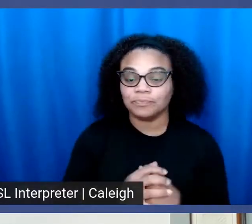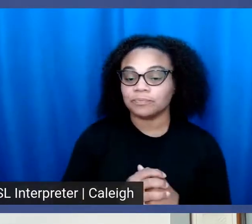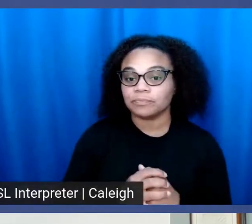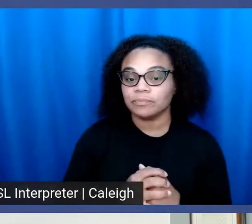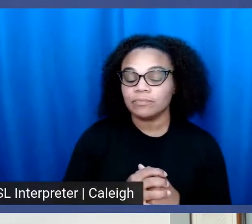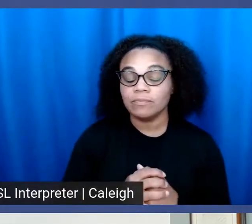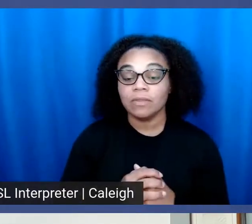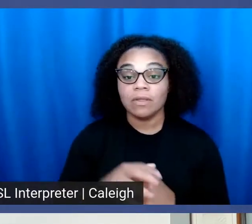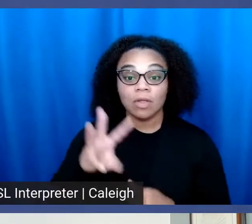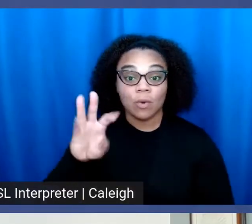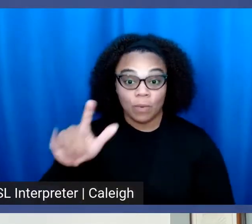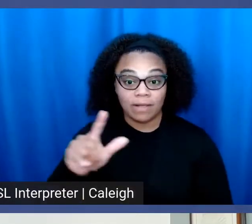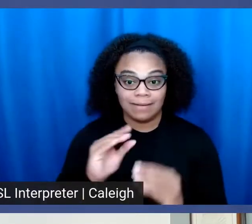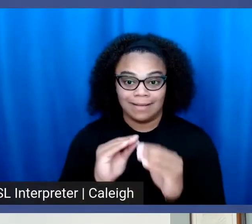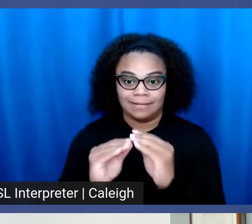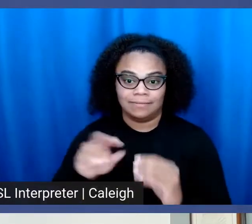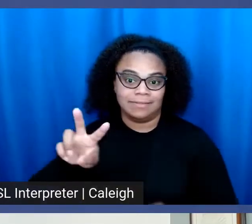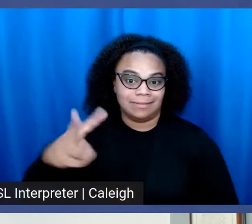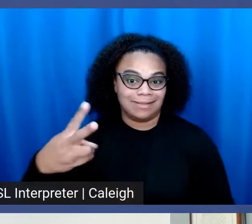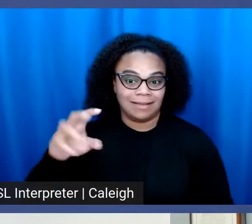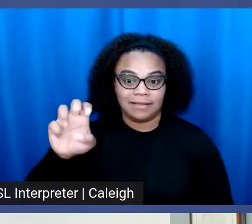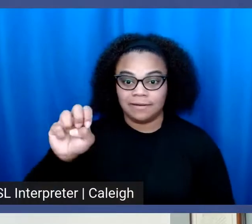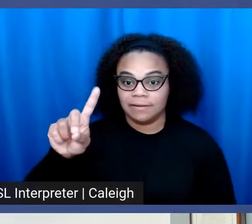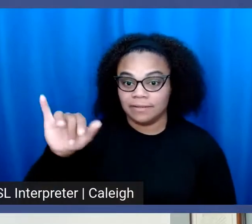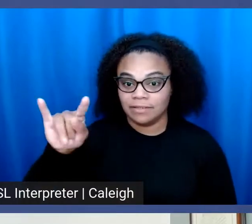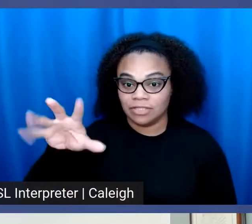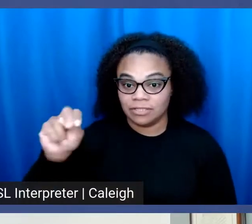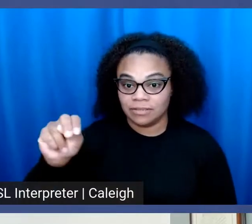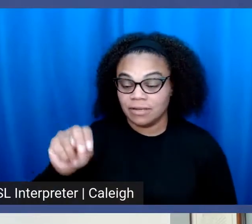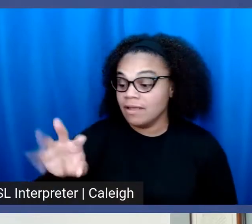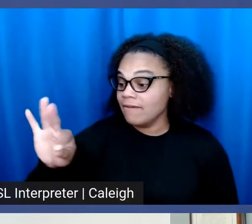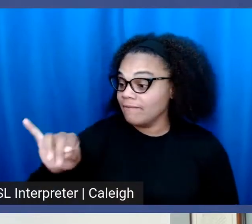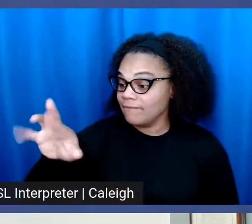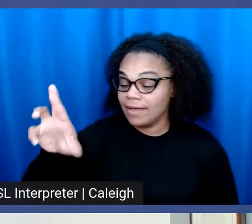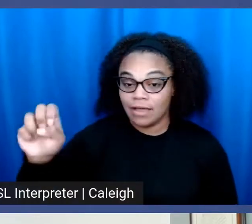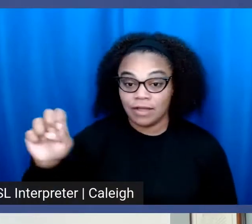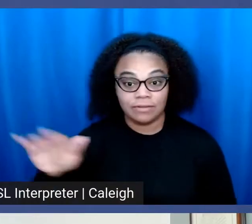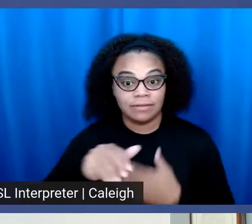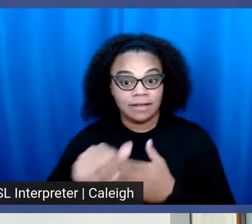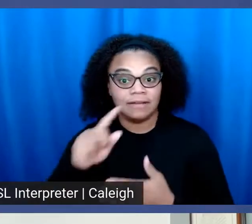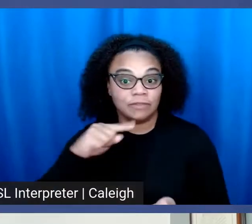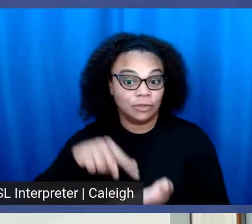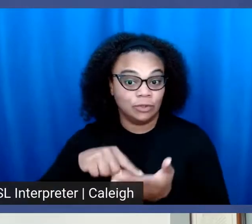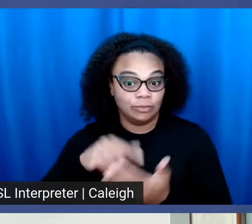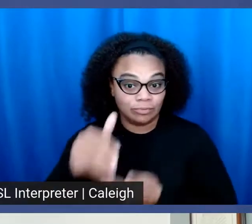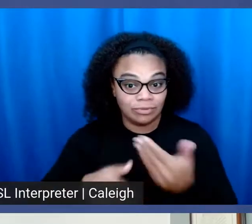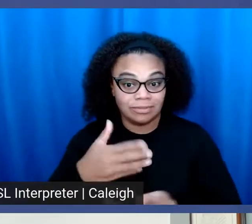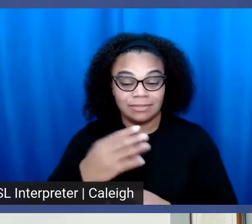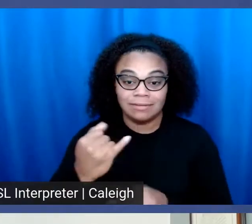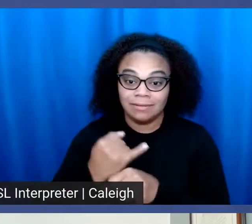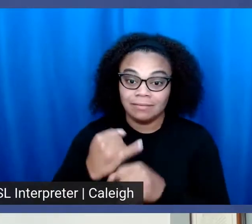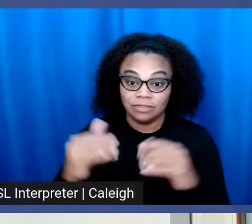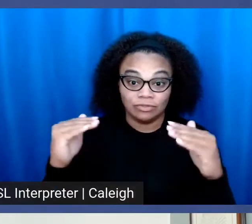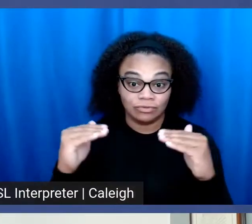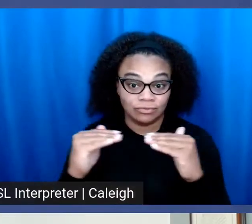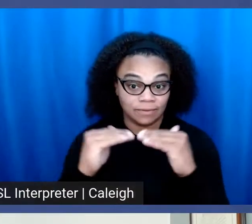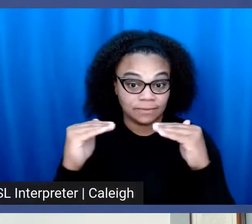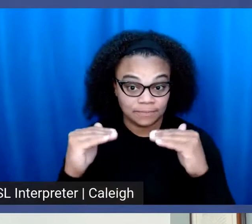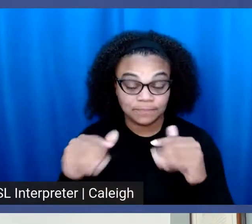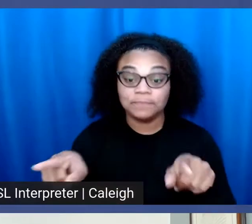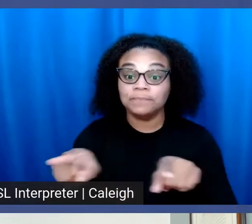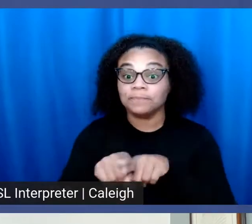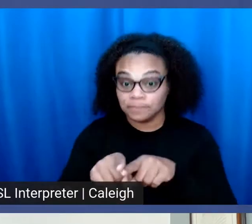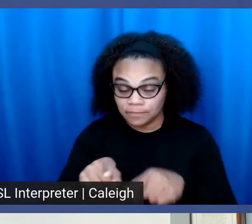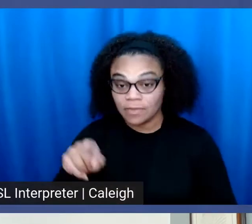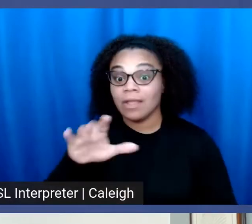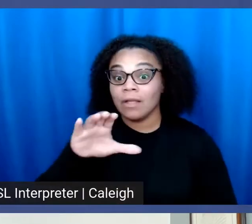Will edited the second edition of FIRE's Guide to Due Process and Campus Justice, and co-edited the second